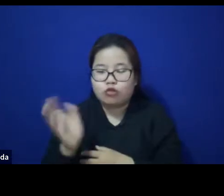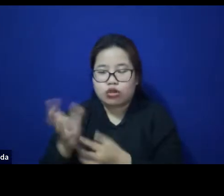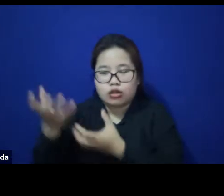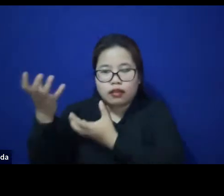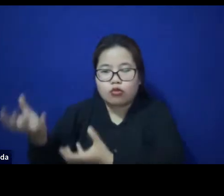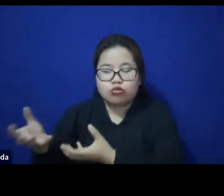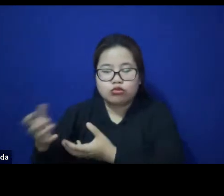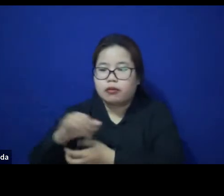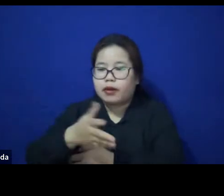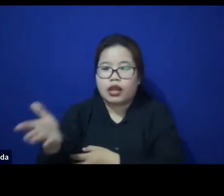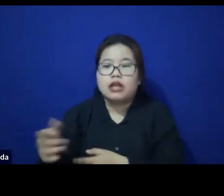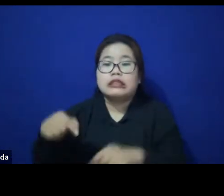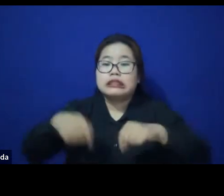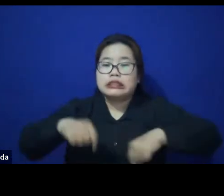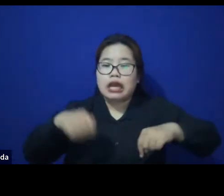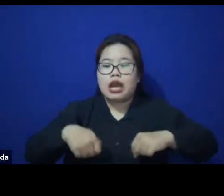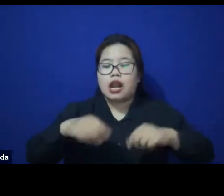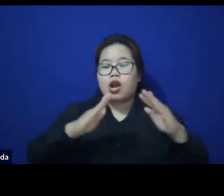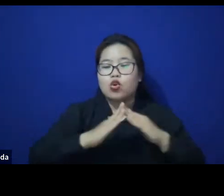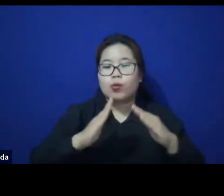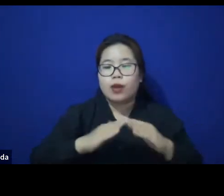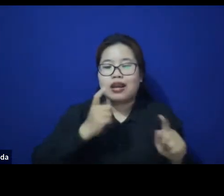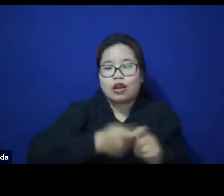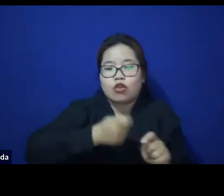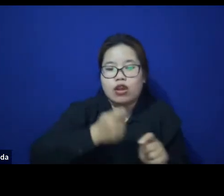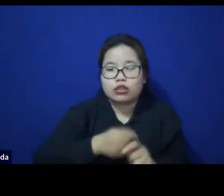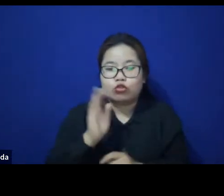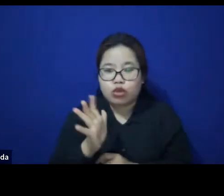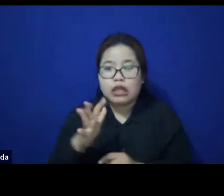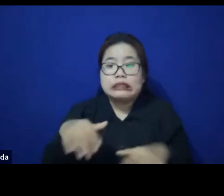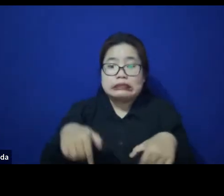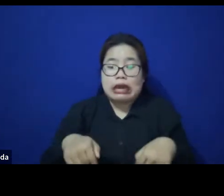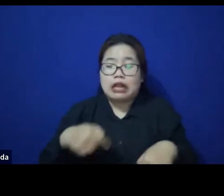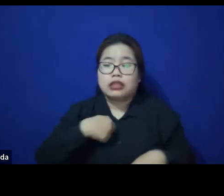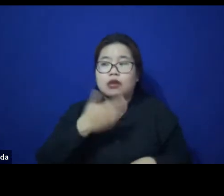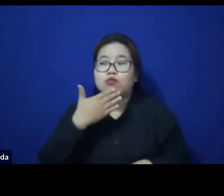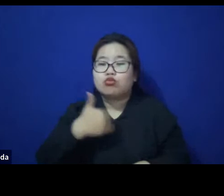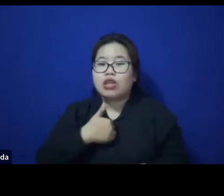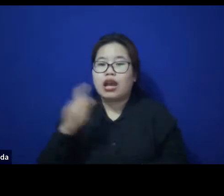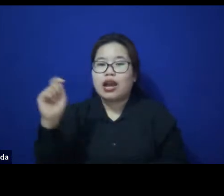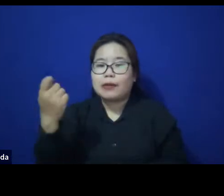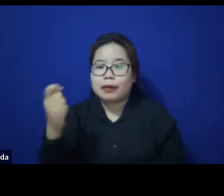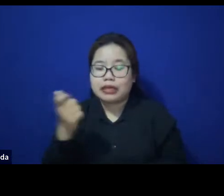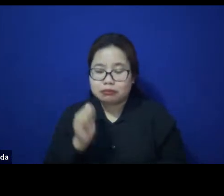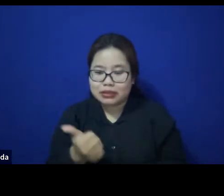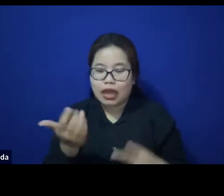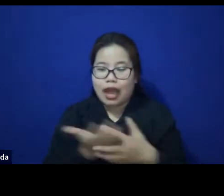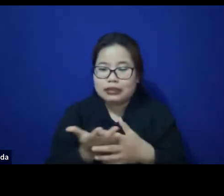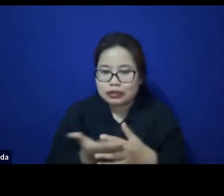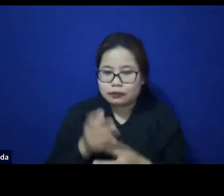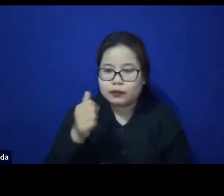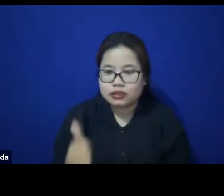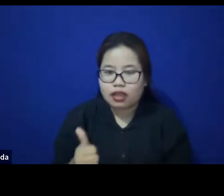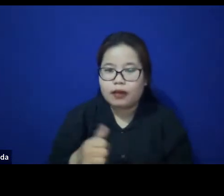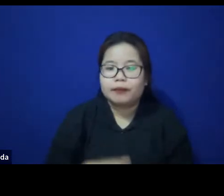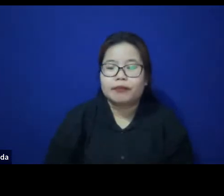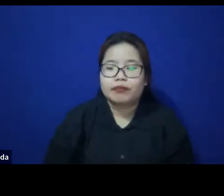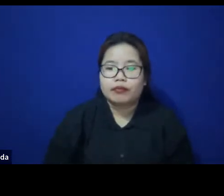have an accessible bathroom that works for me. And also works for my husband. So he also has to be able to use the